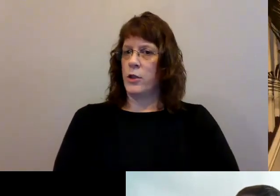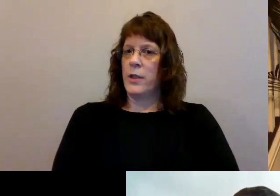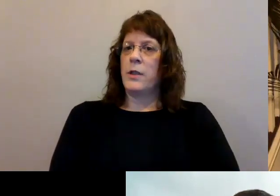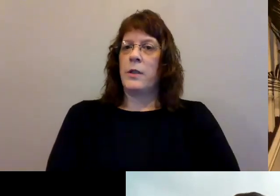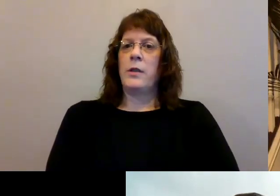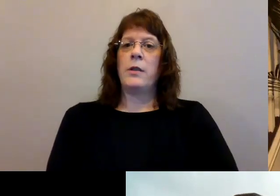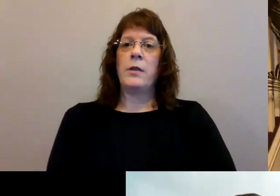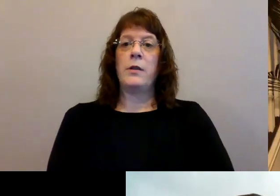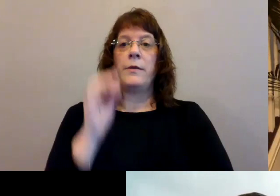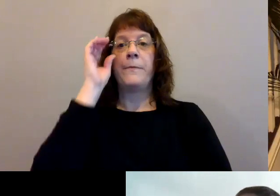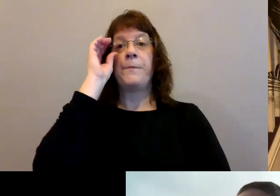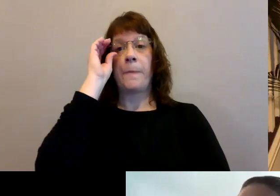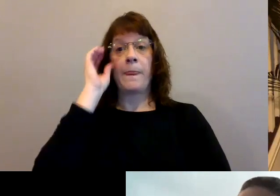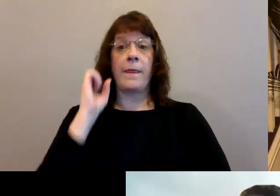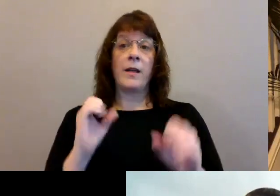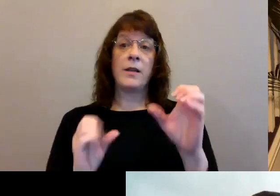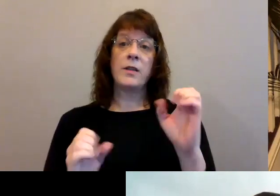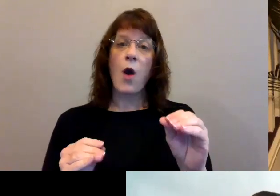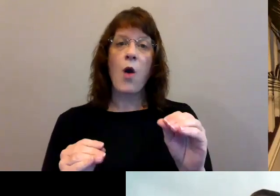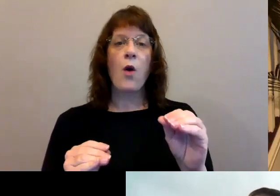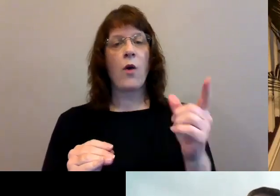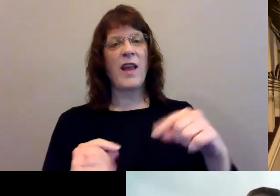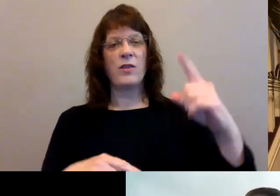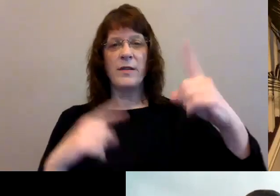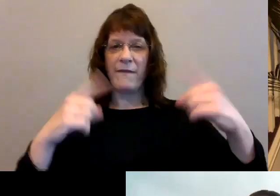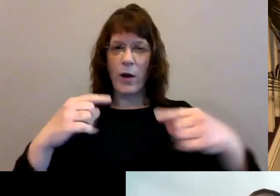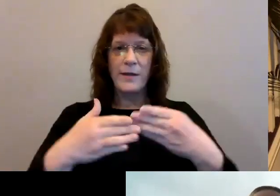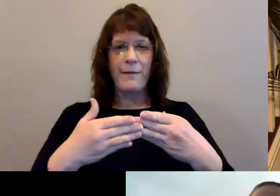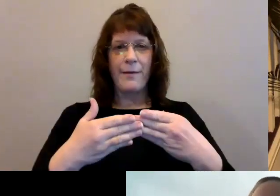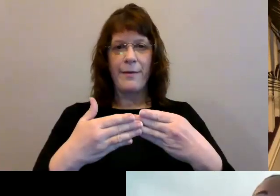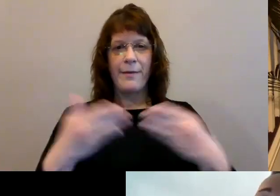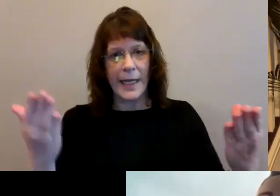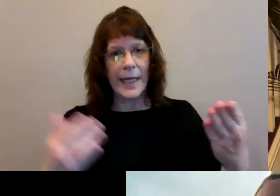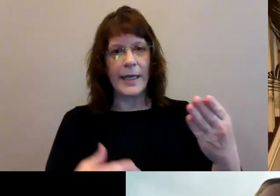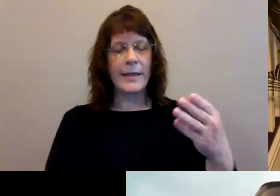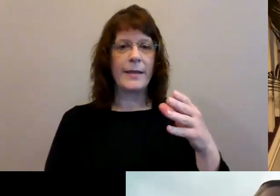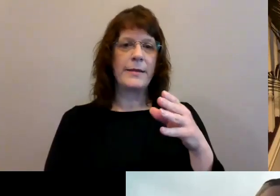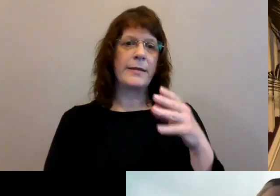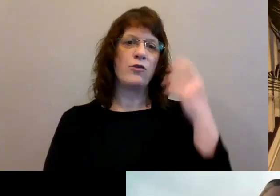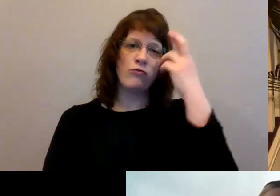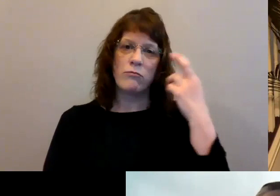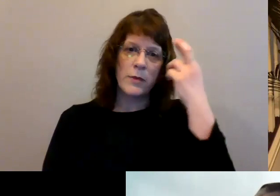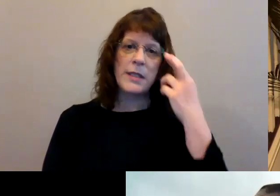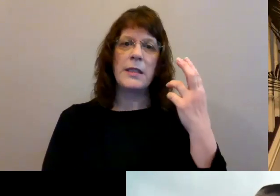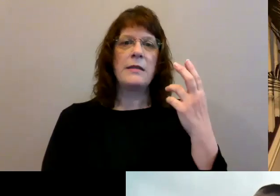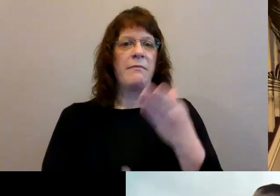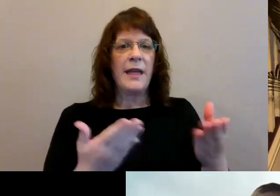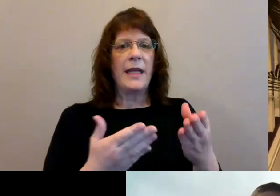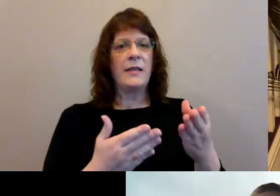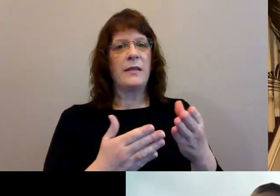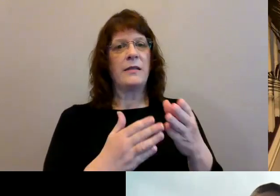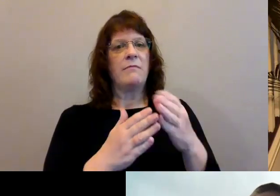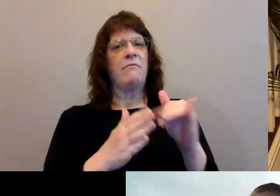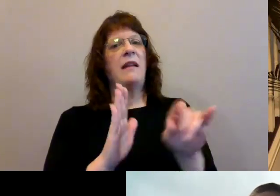Okay, so there's various things or factors that have been identified as